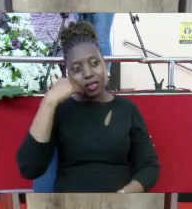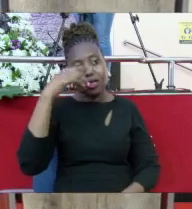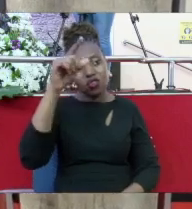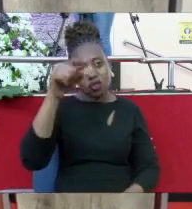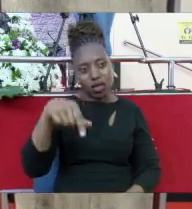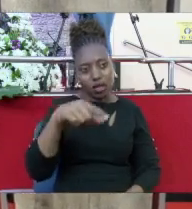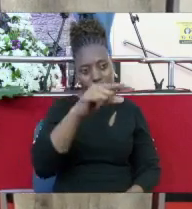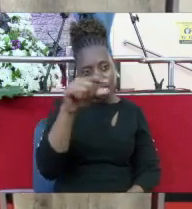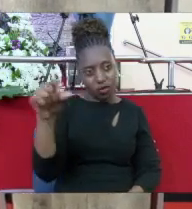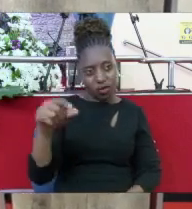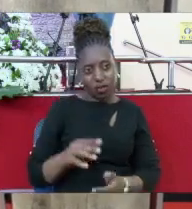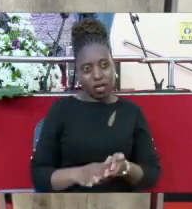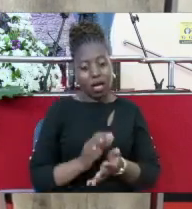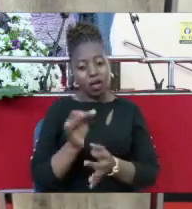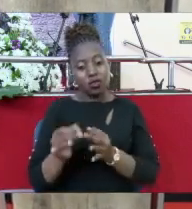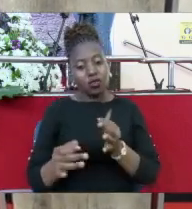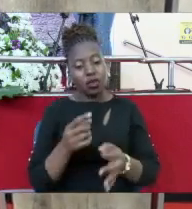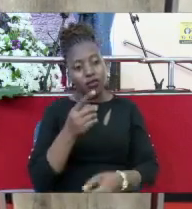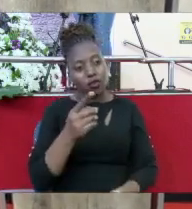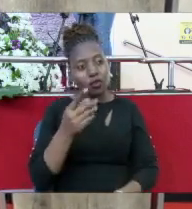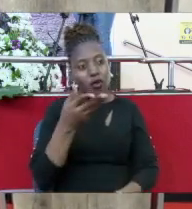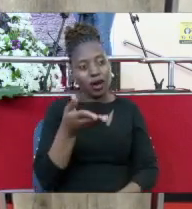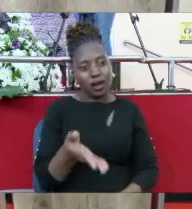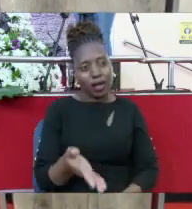So if you are here and you are sick,